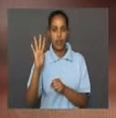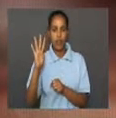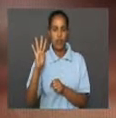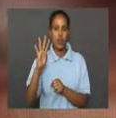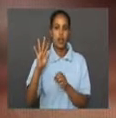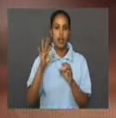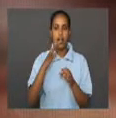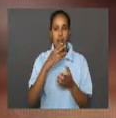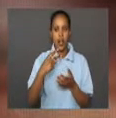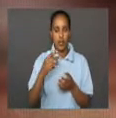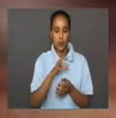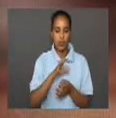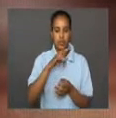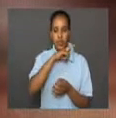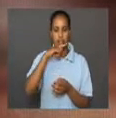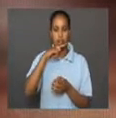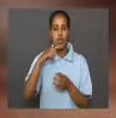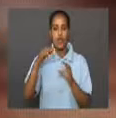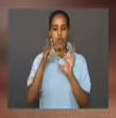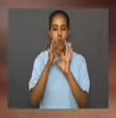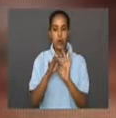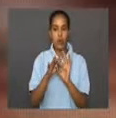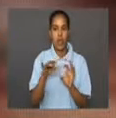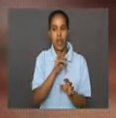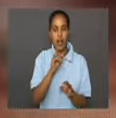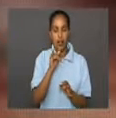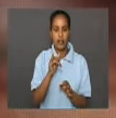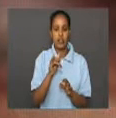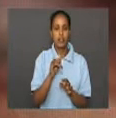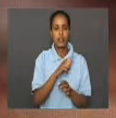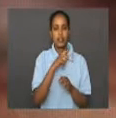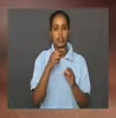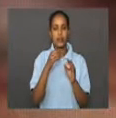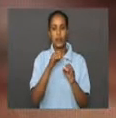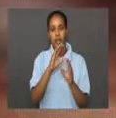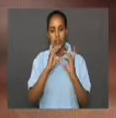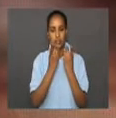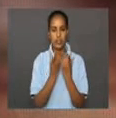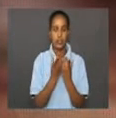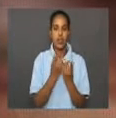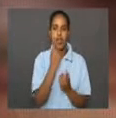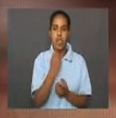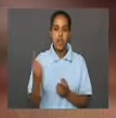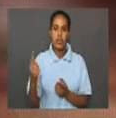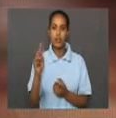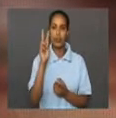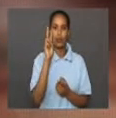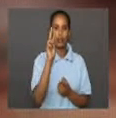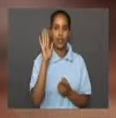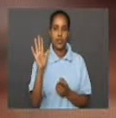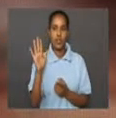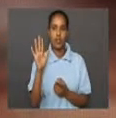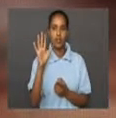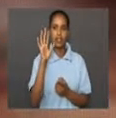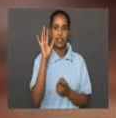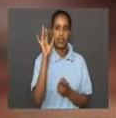glycosidic bonds. Unlike amylose, though, it branches every 25